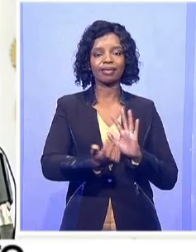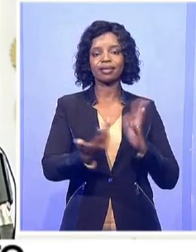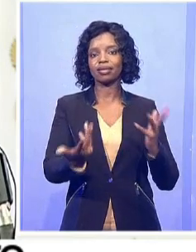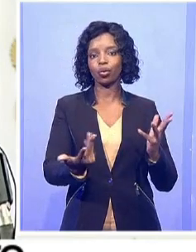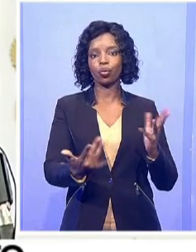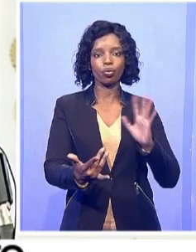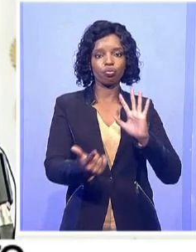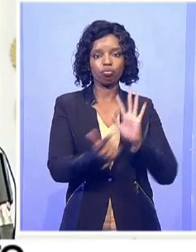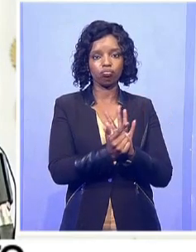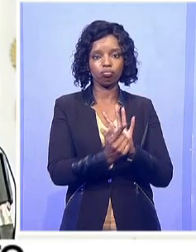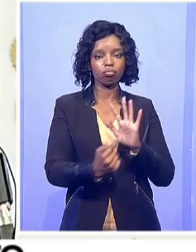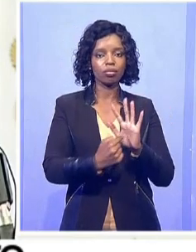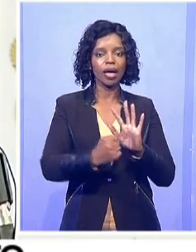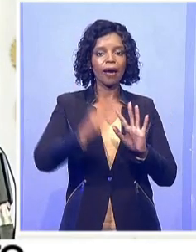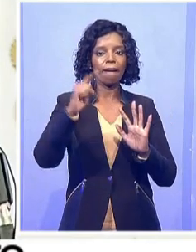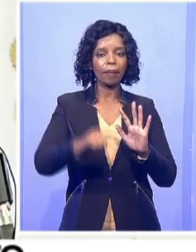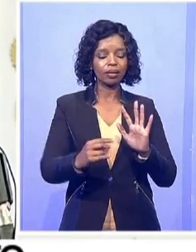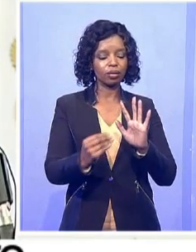is your Act.